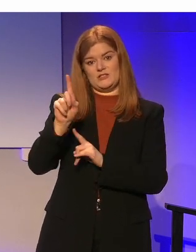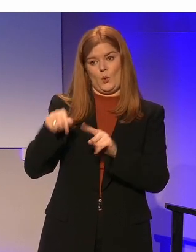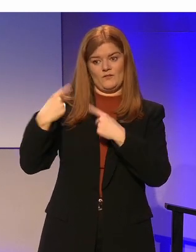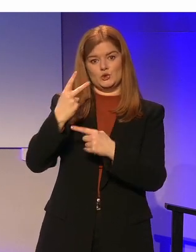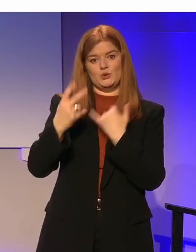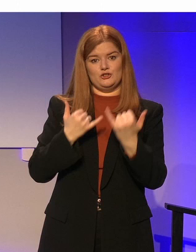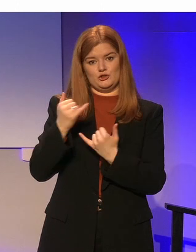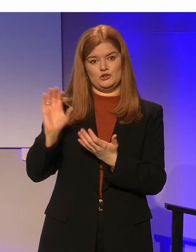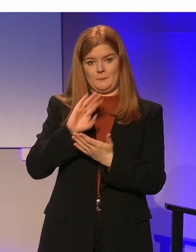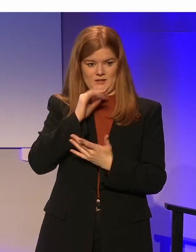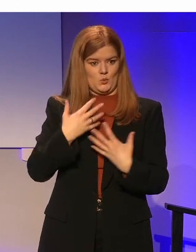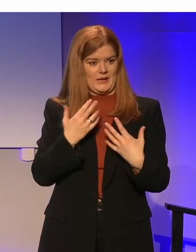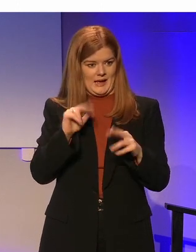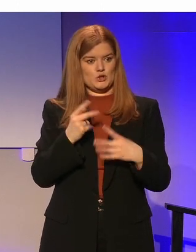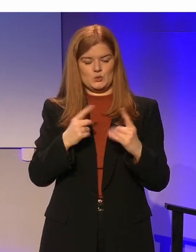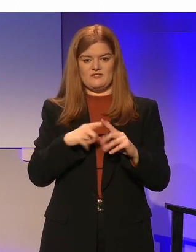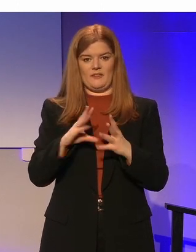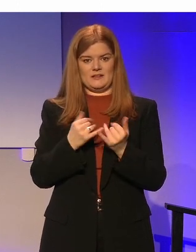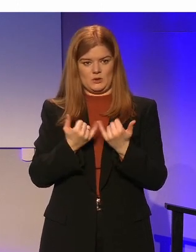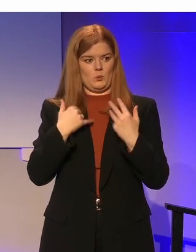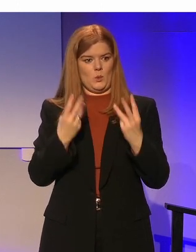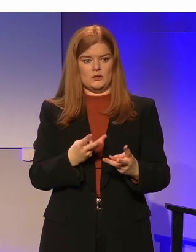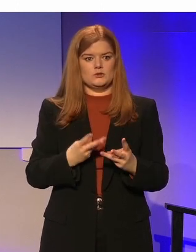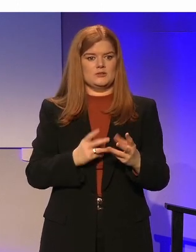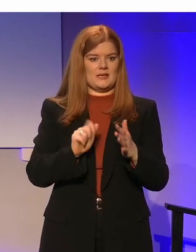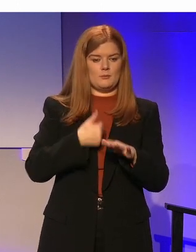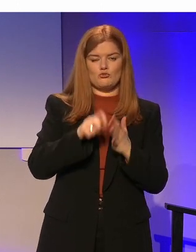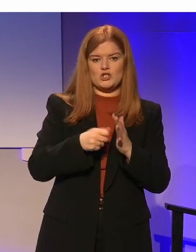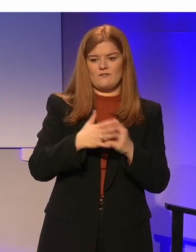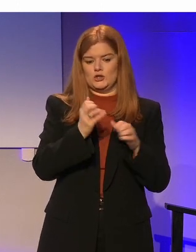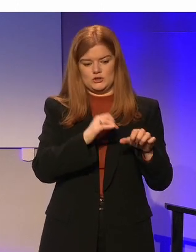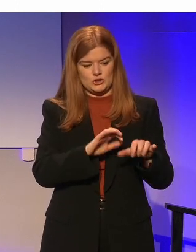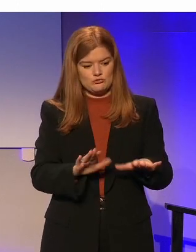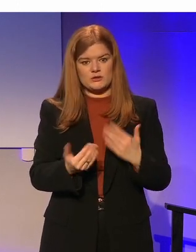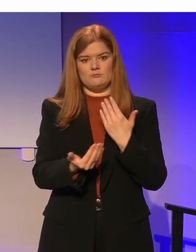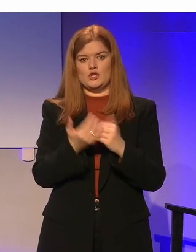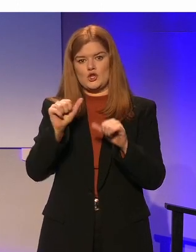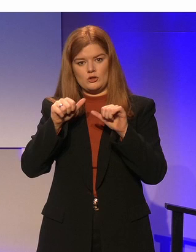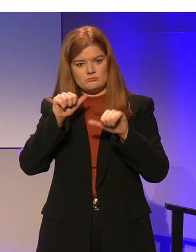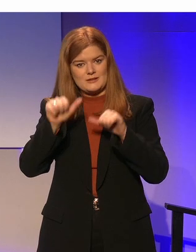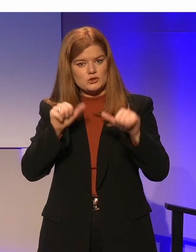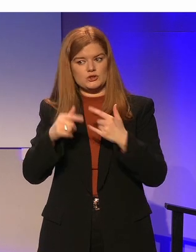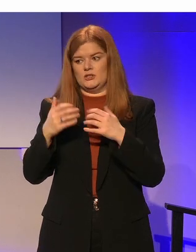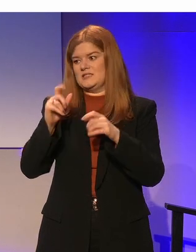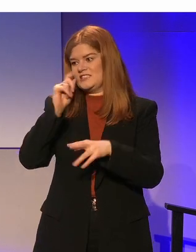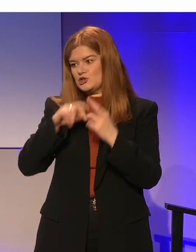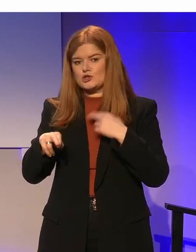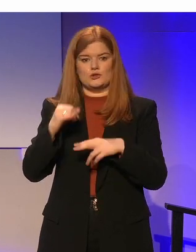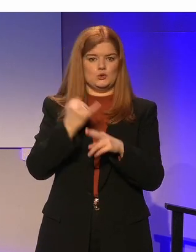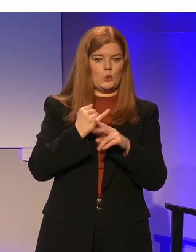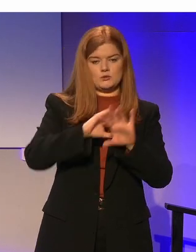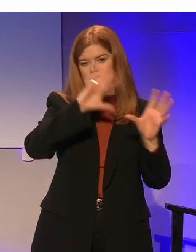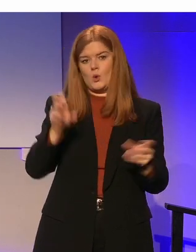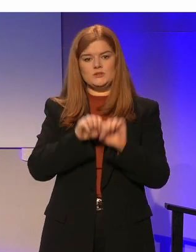period, which enables us to do the sort of things that we want to do for children, for young adults, for teachers, for schools, for the whole